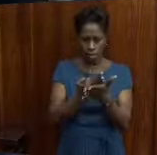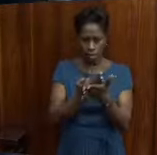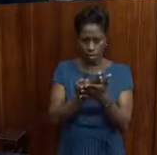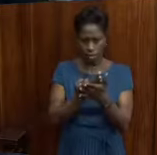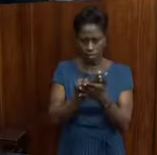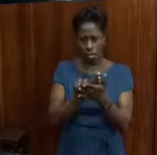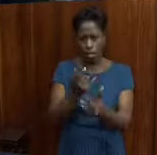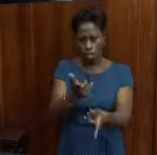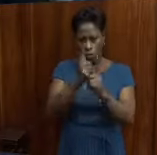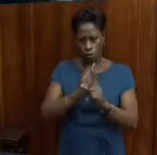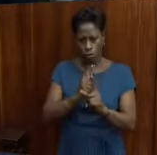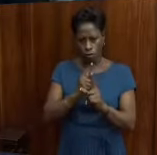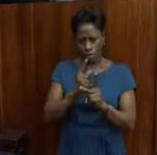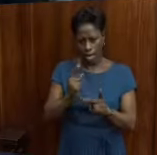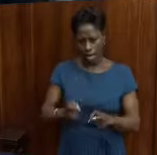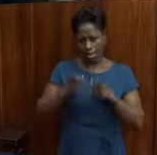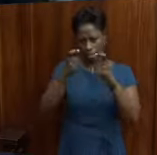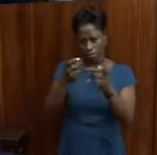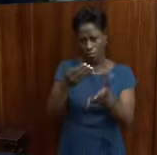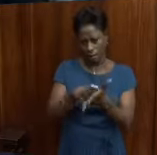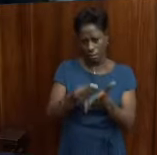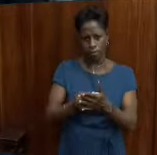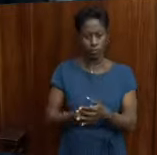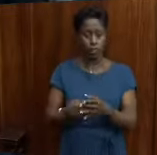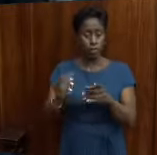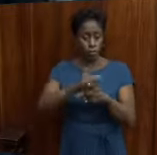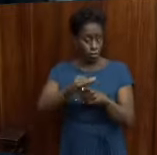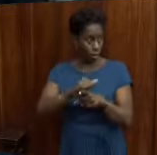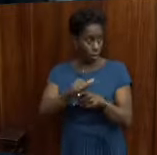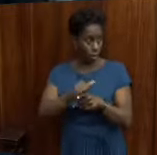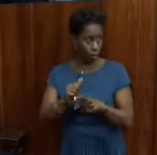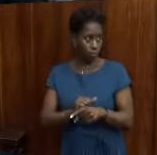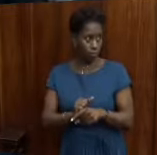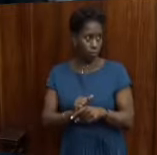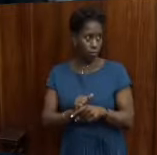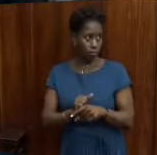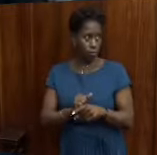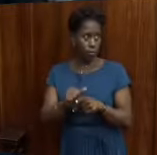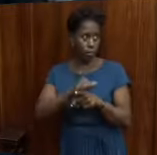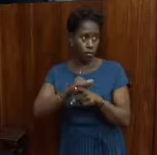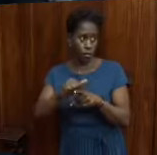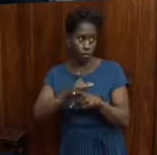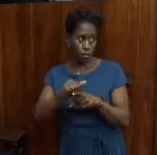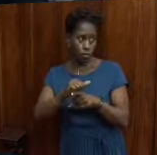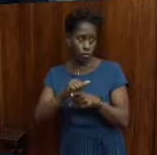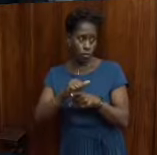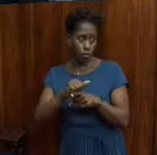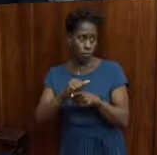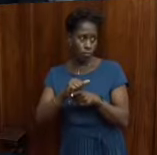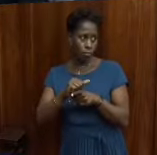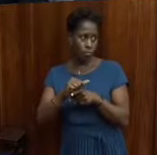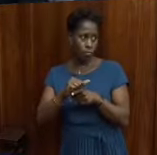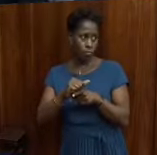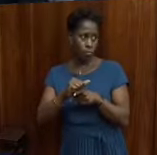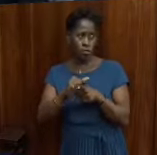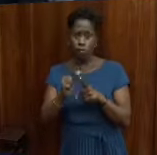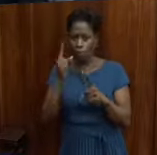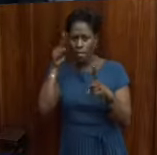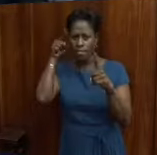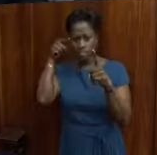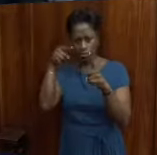grants, and mentorship. Training will consist of the strengthening of existing and viable business enterprises, identification